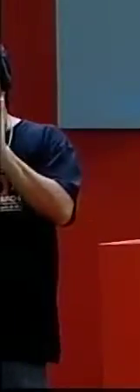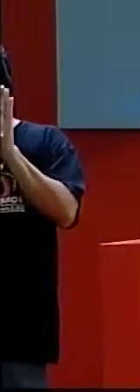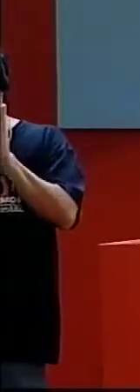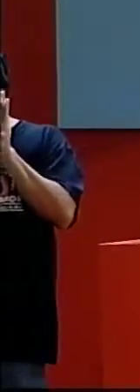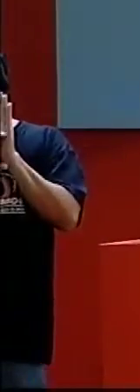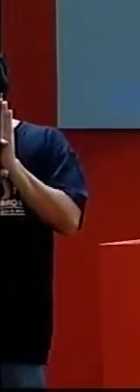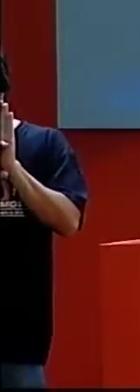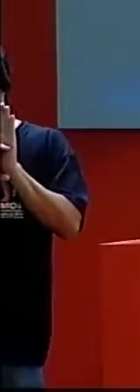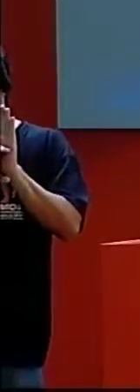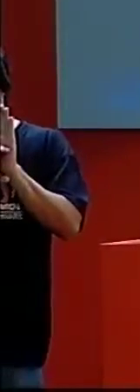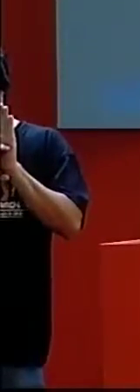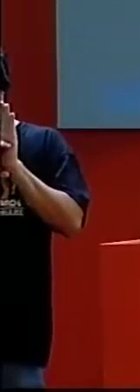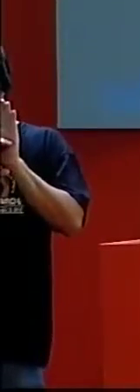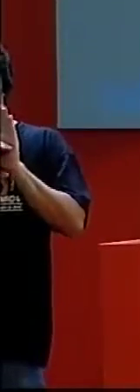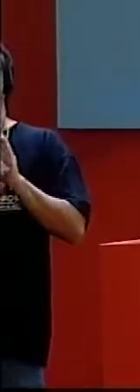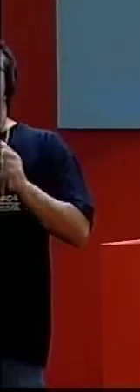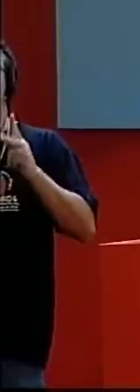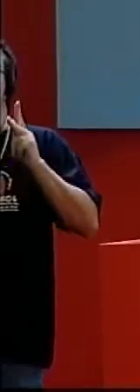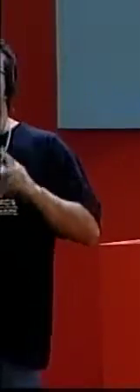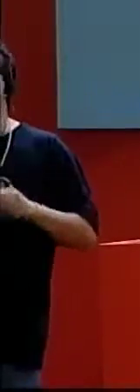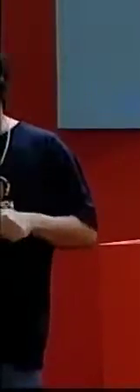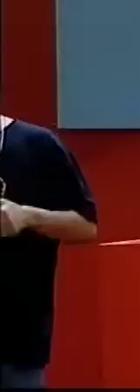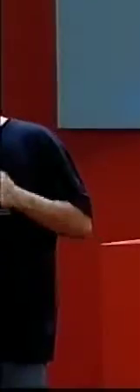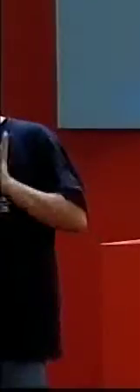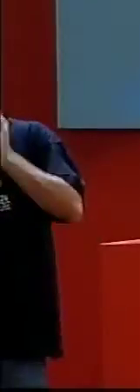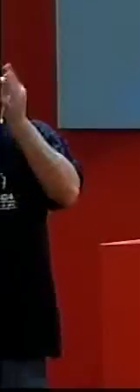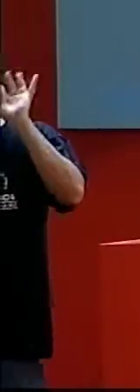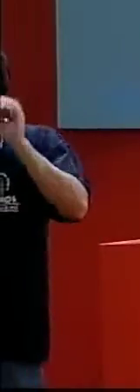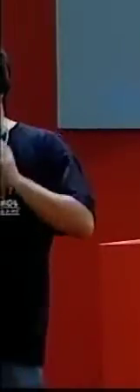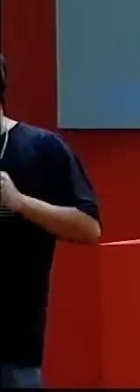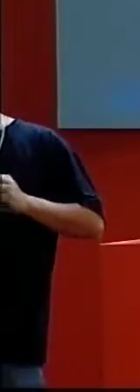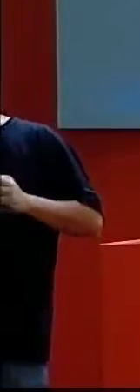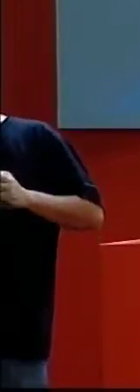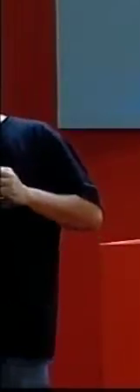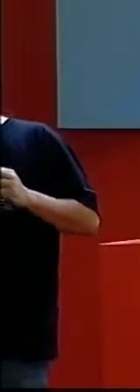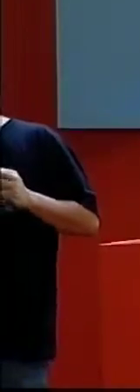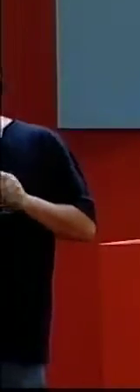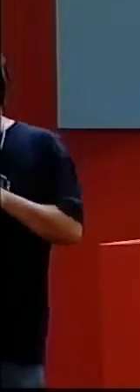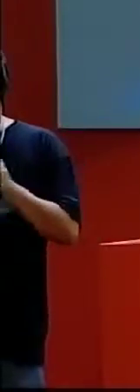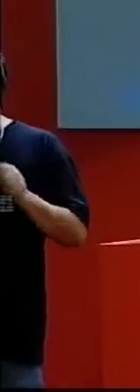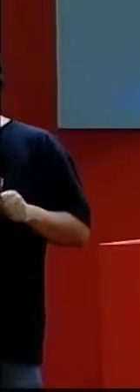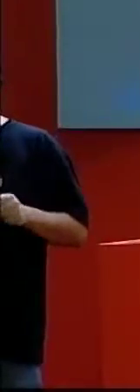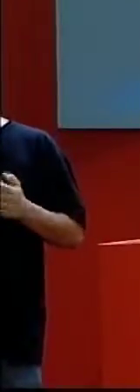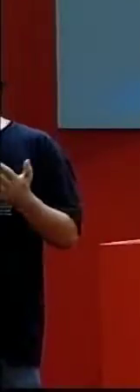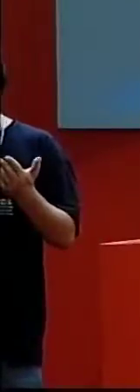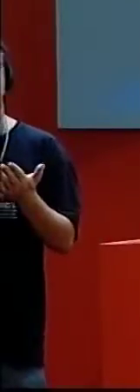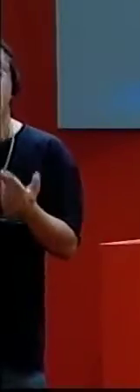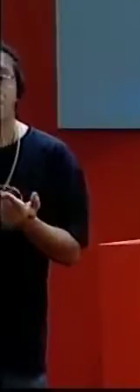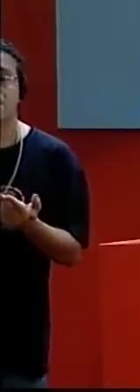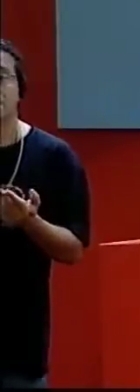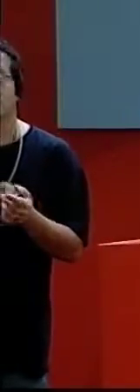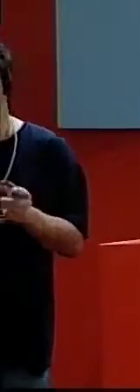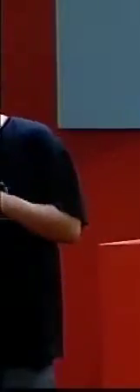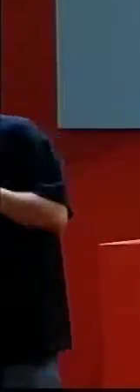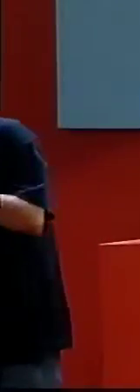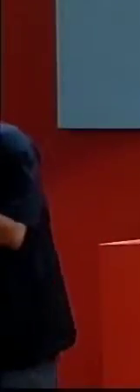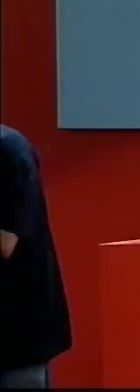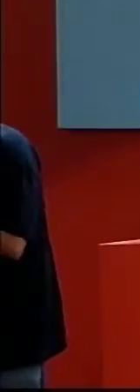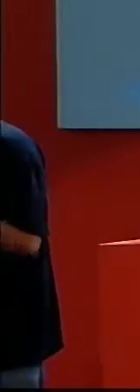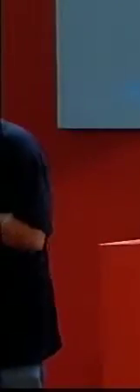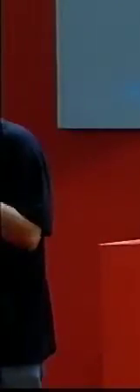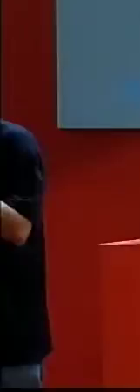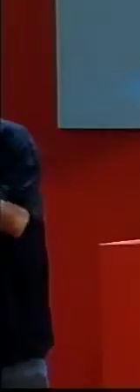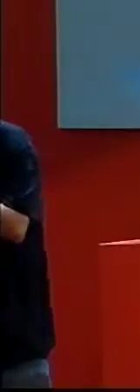the technical or the scientific at the moment. It's really a question of who pays, who controls